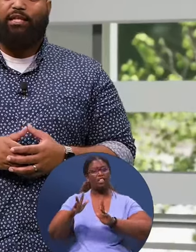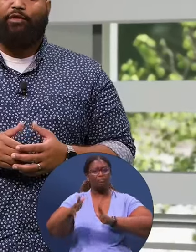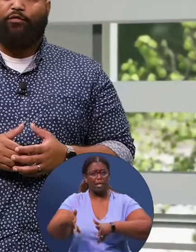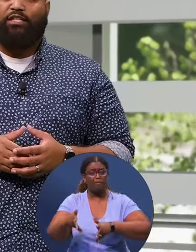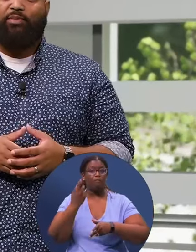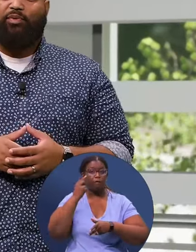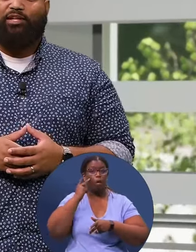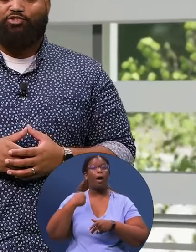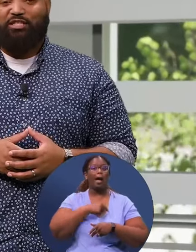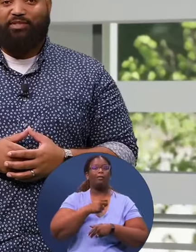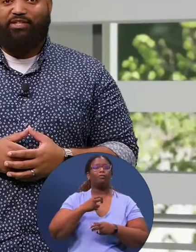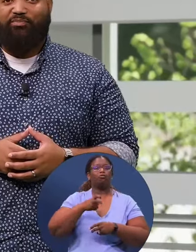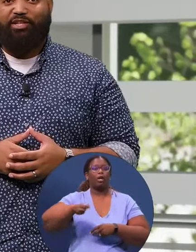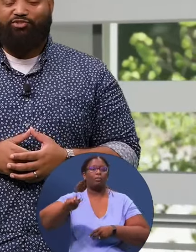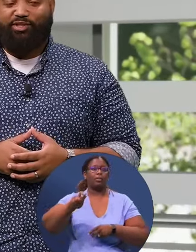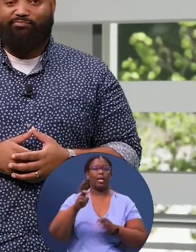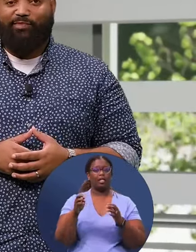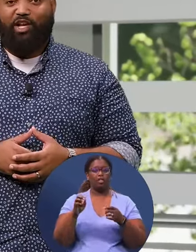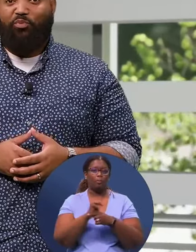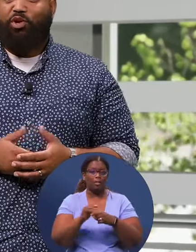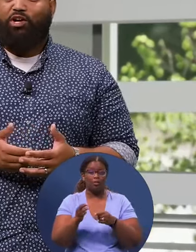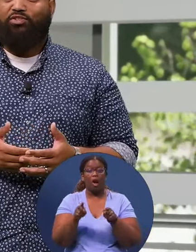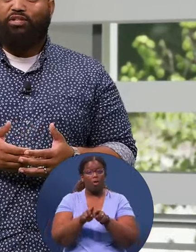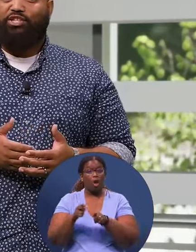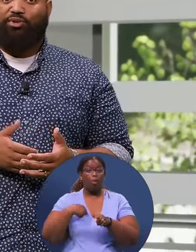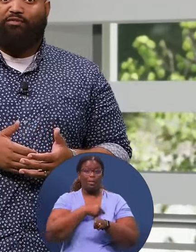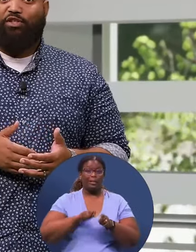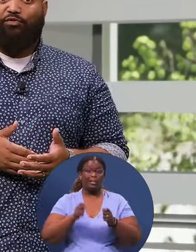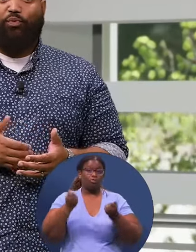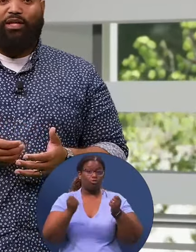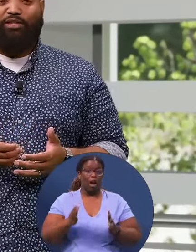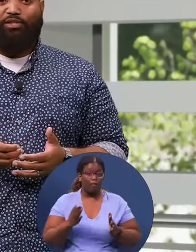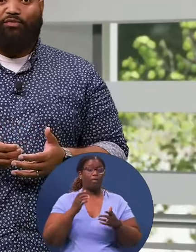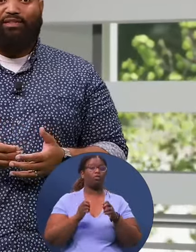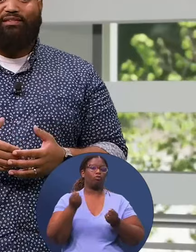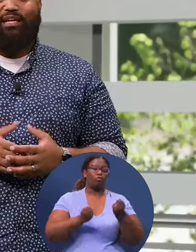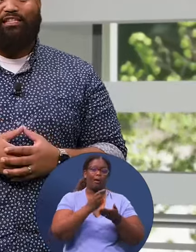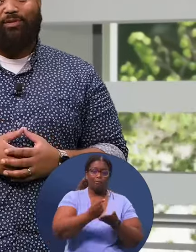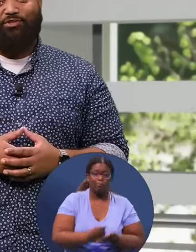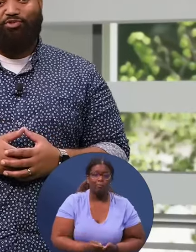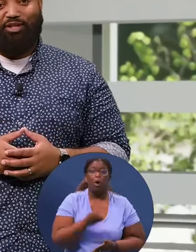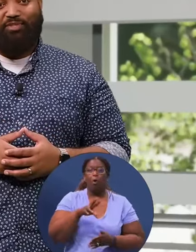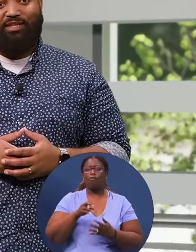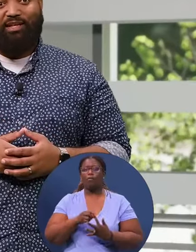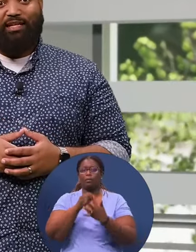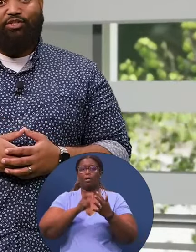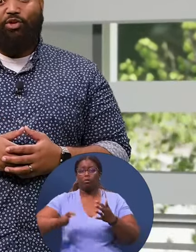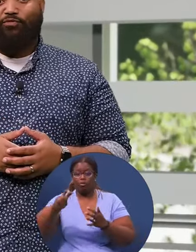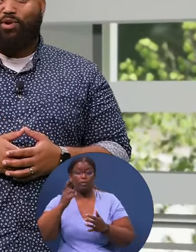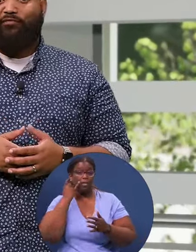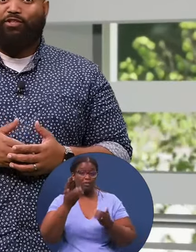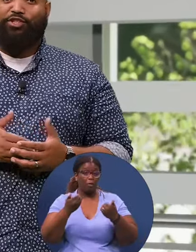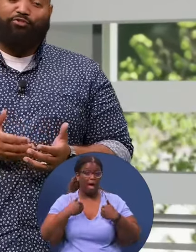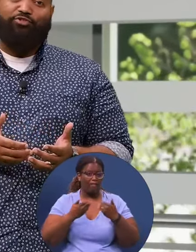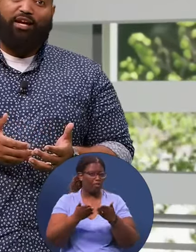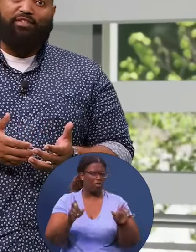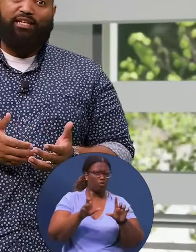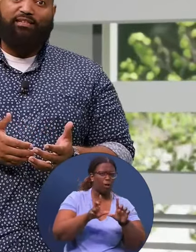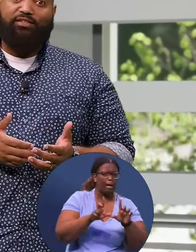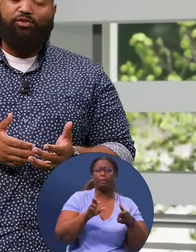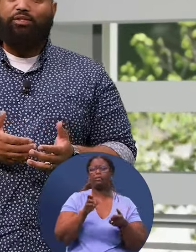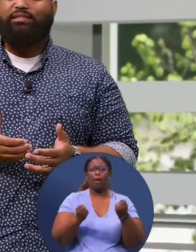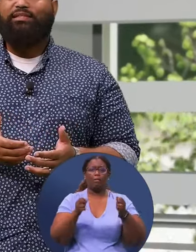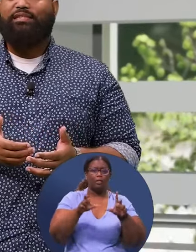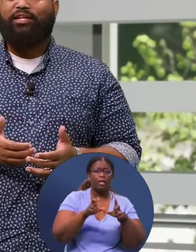252-446-2158 and leave a voicemail with our transportation ministry. We also need drivers for weekly services and special trips. So if you have your general